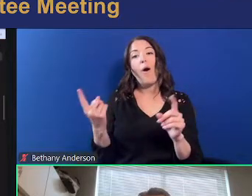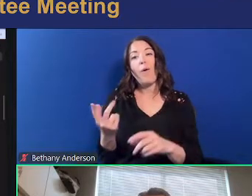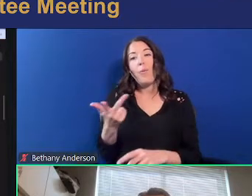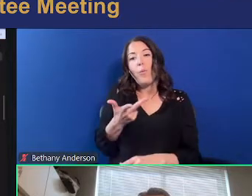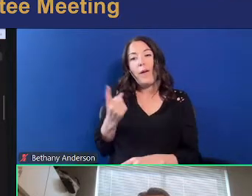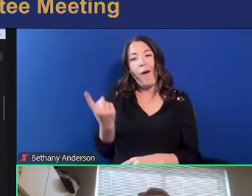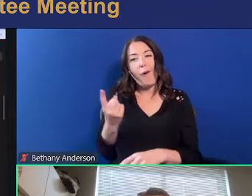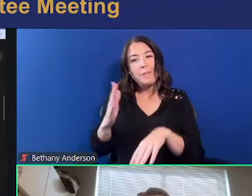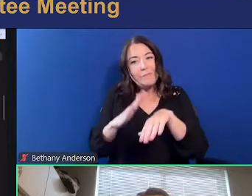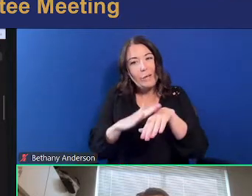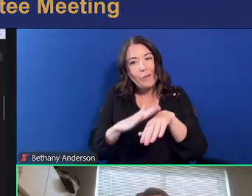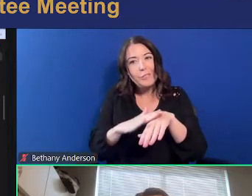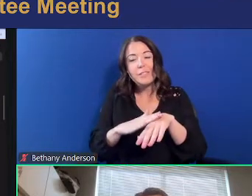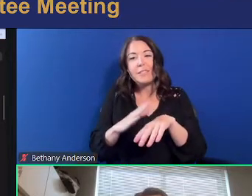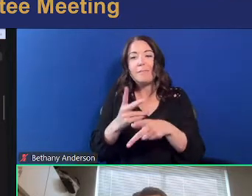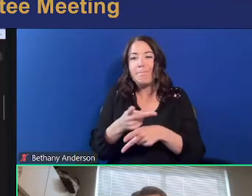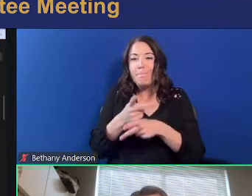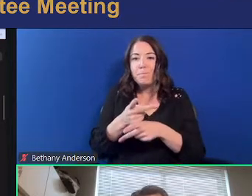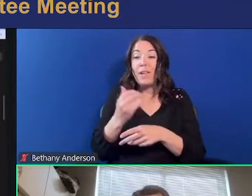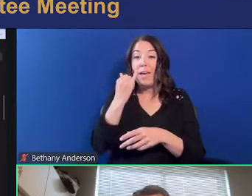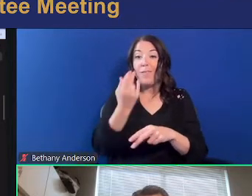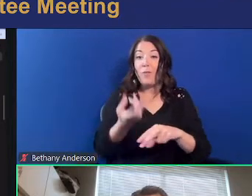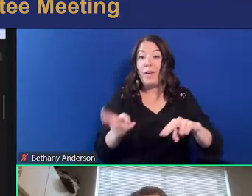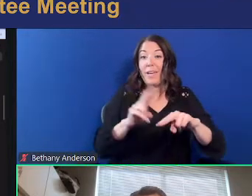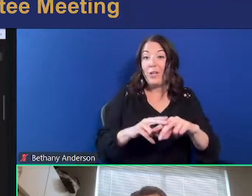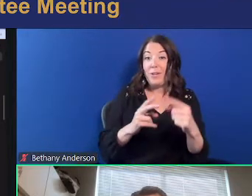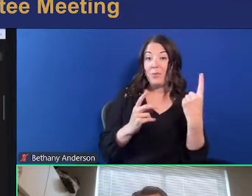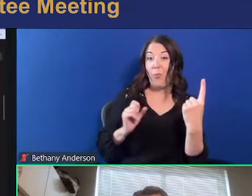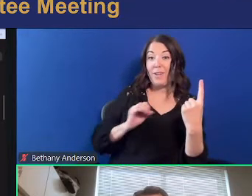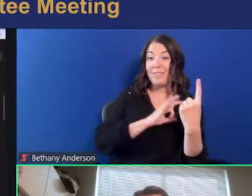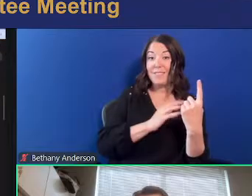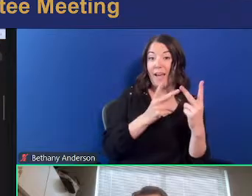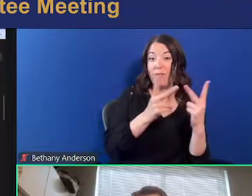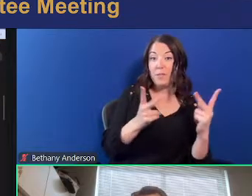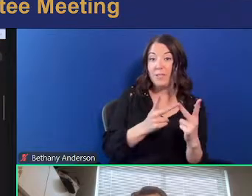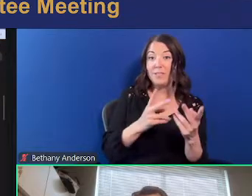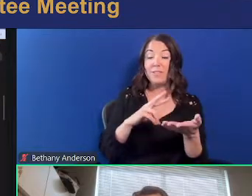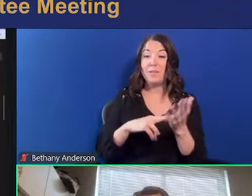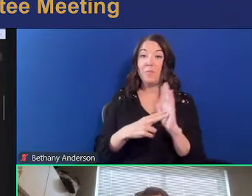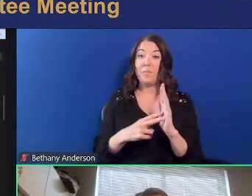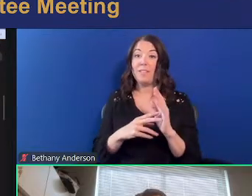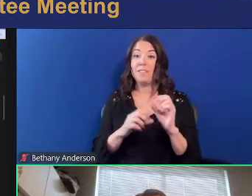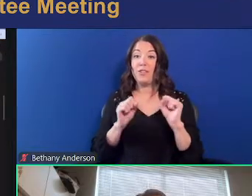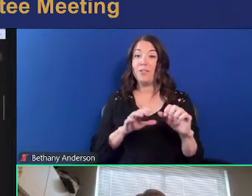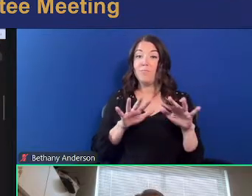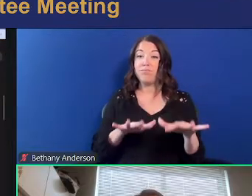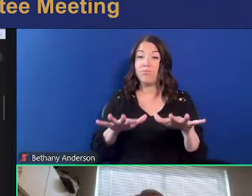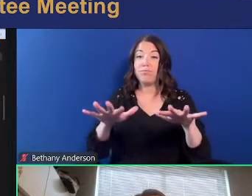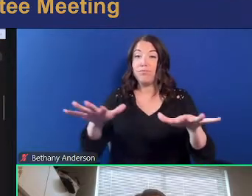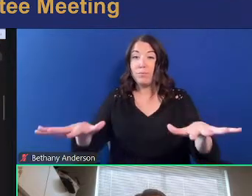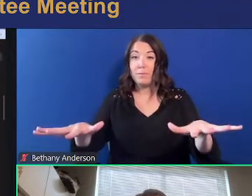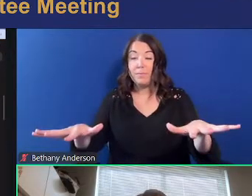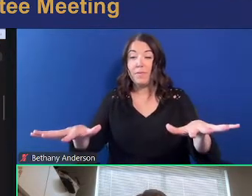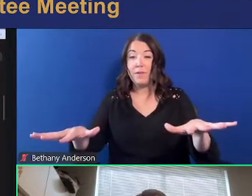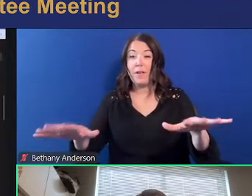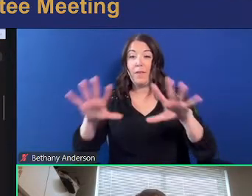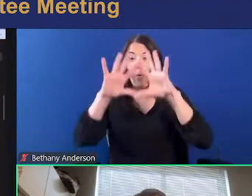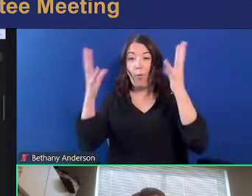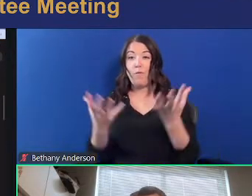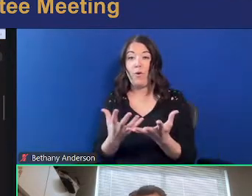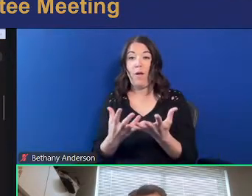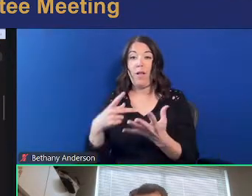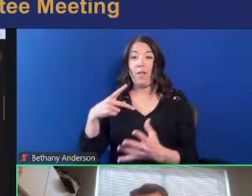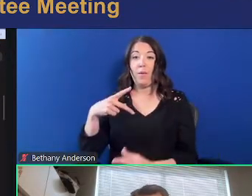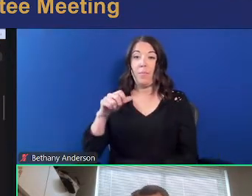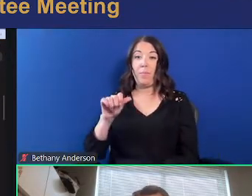that increases in one staff position can sometimes cause incongruencies or discrepancies within your overall pay